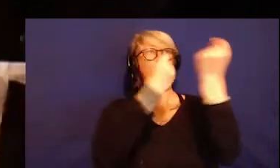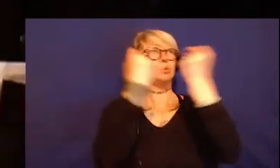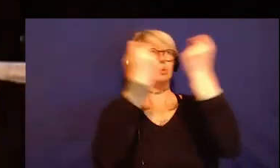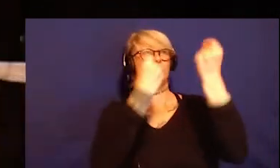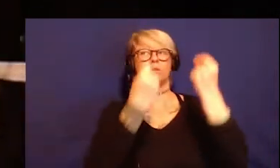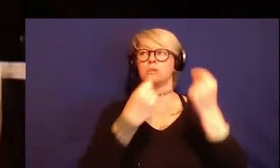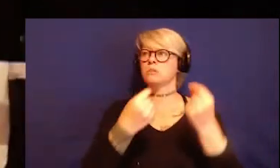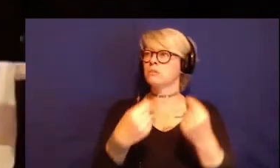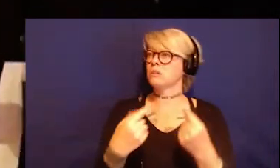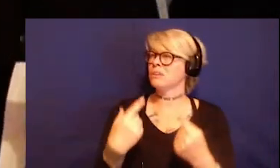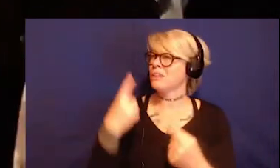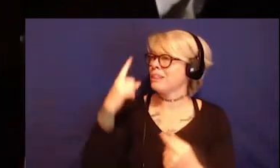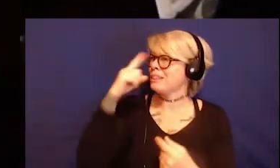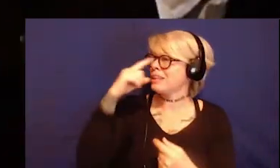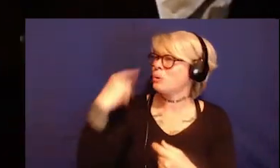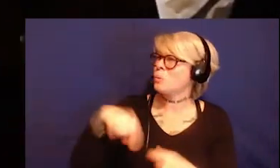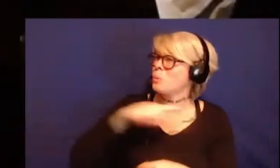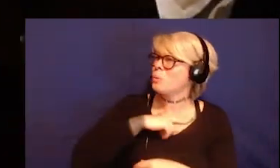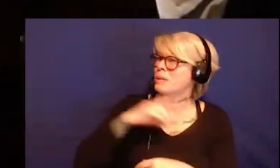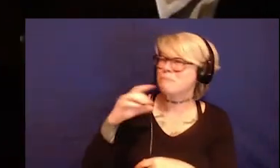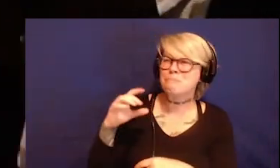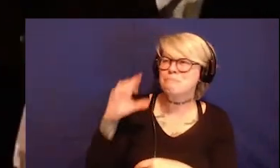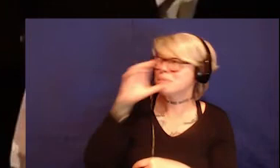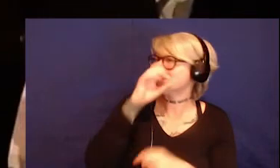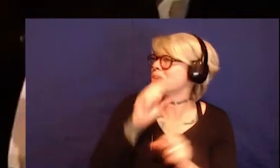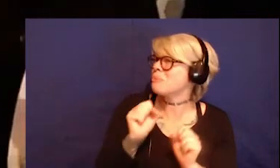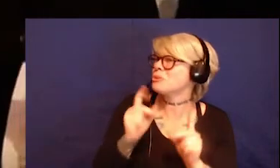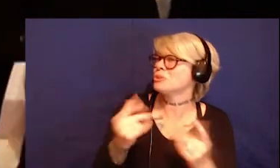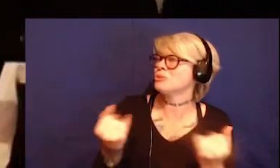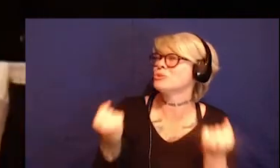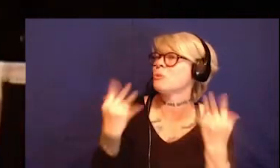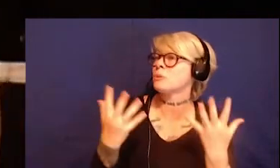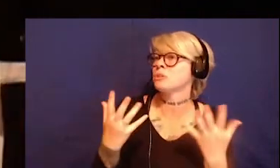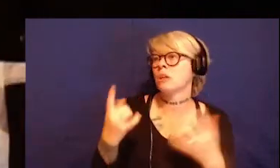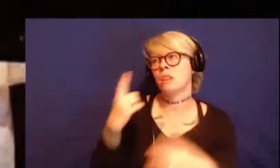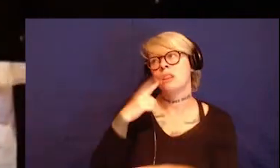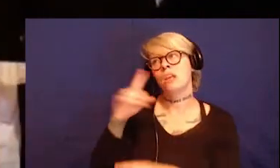things we missed out on. Think about the things we lost.